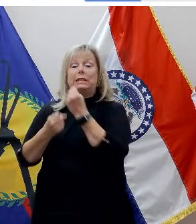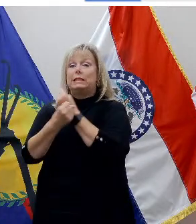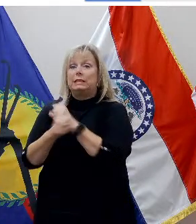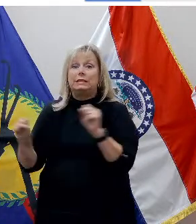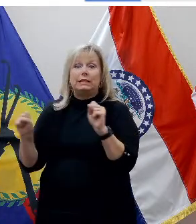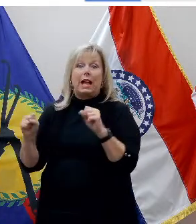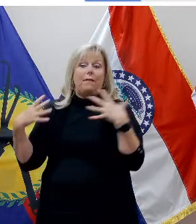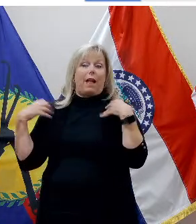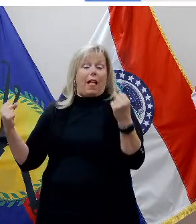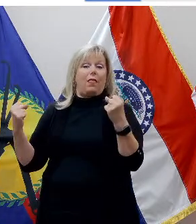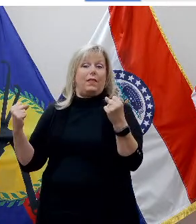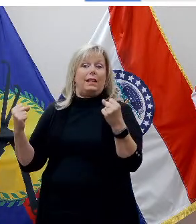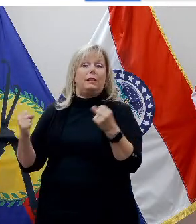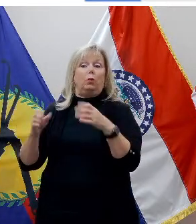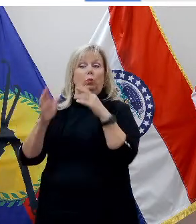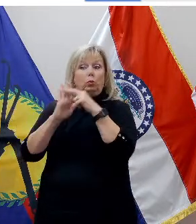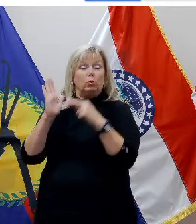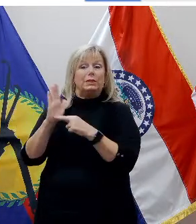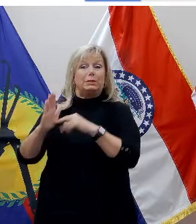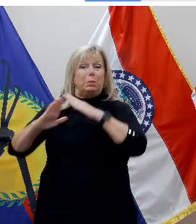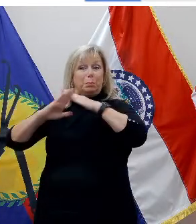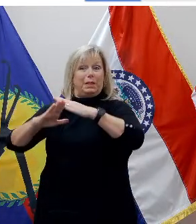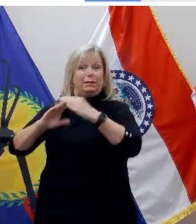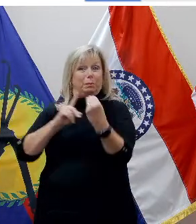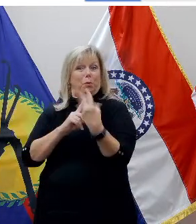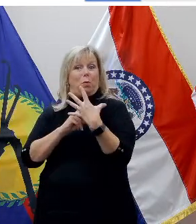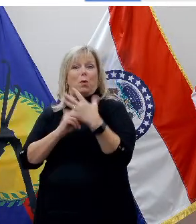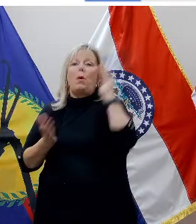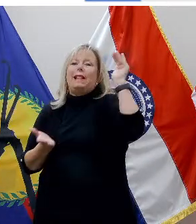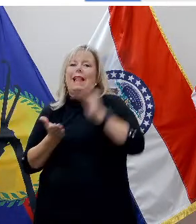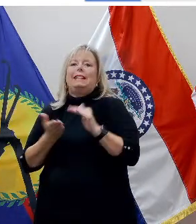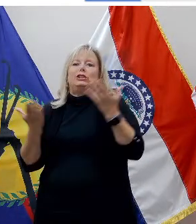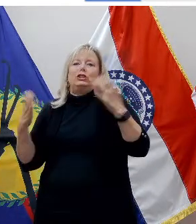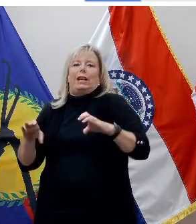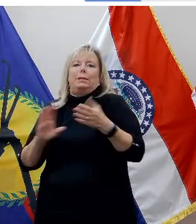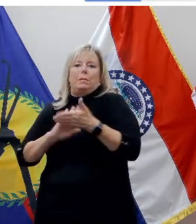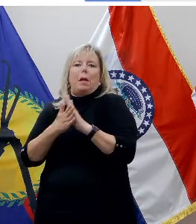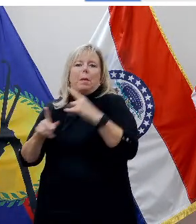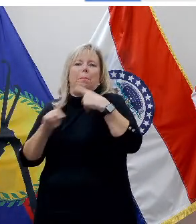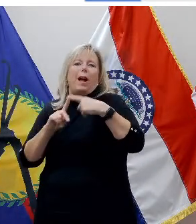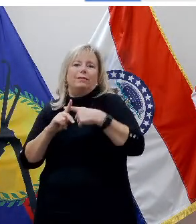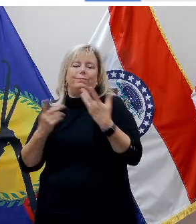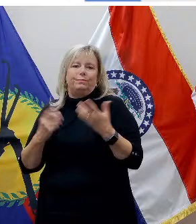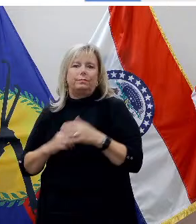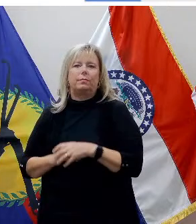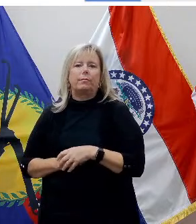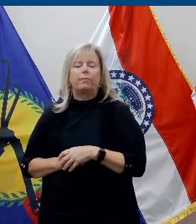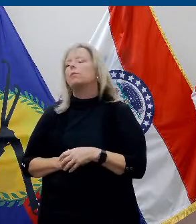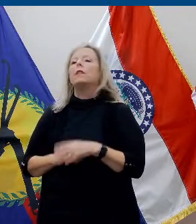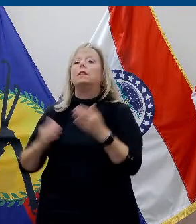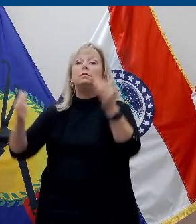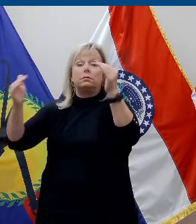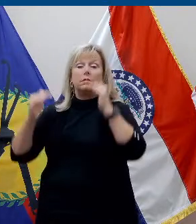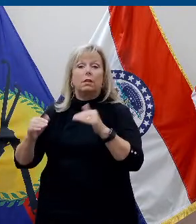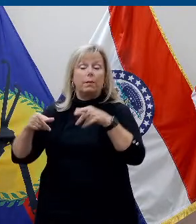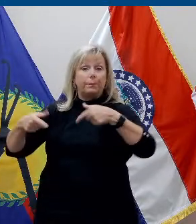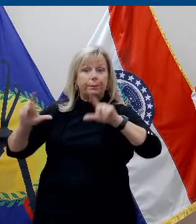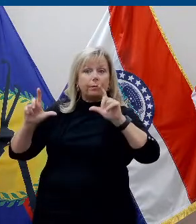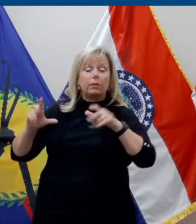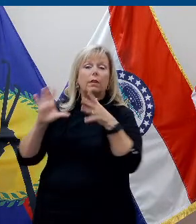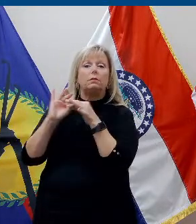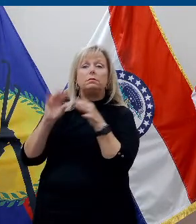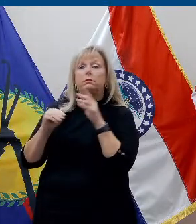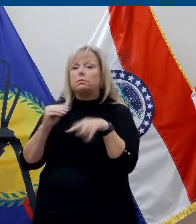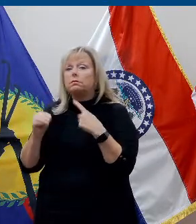and healthy mitigation practices reduce your risk, and that's why we focus on those things. On the next slide, I'm going to